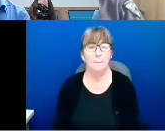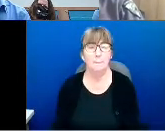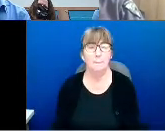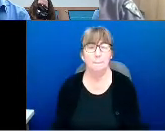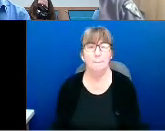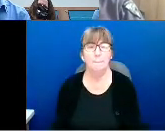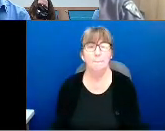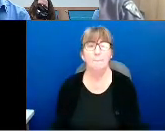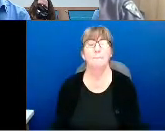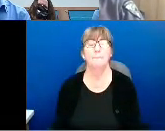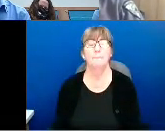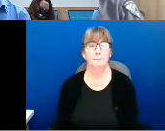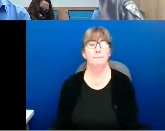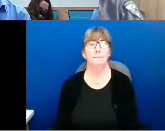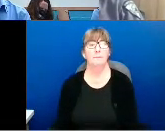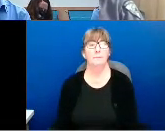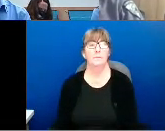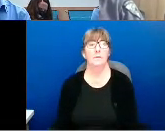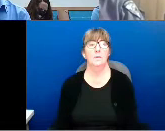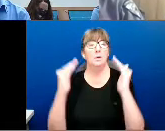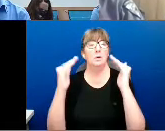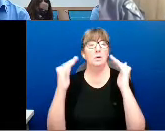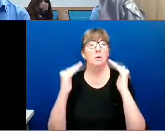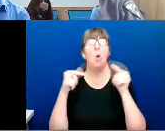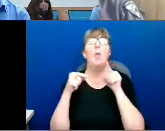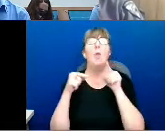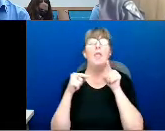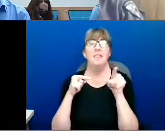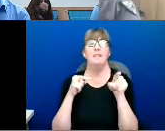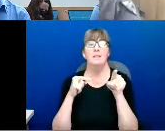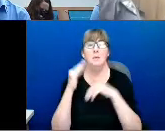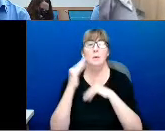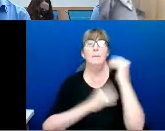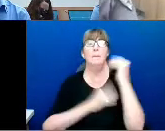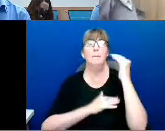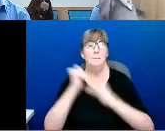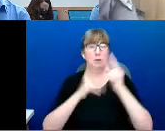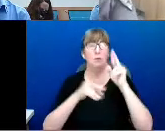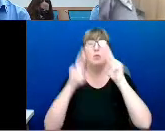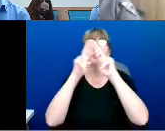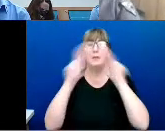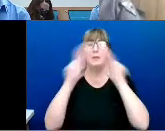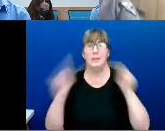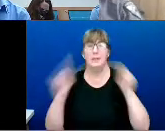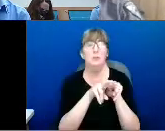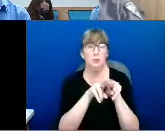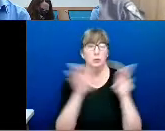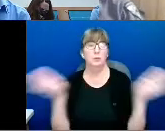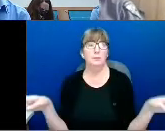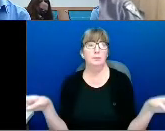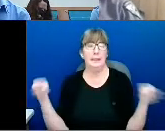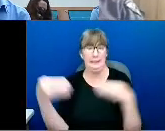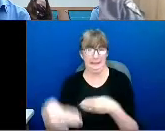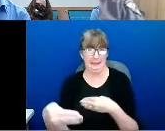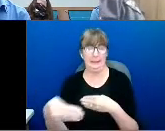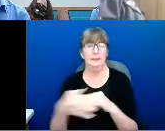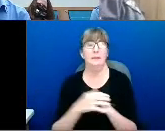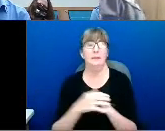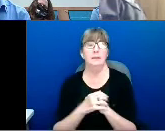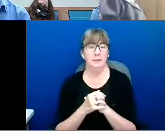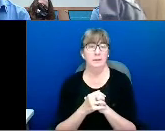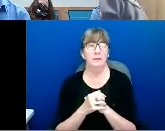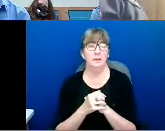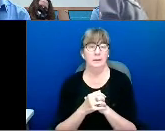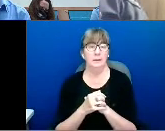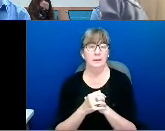I want to get to the pride factor. This is where they were helping build and paint and put together recycling bins. It